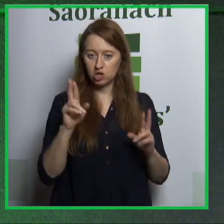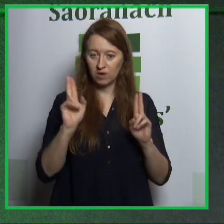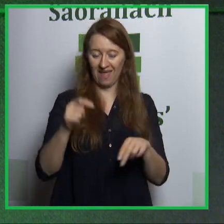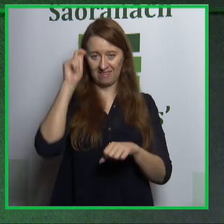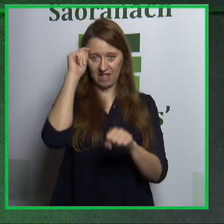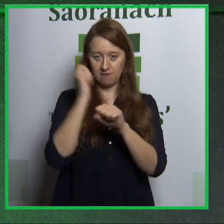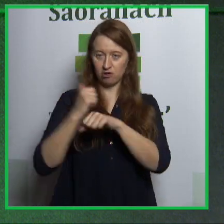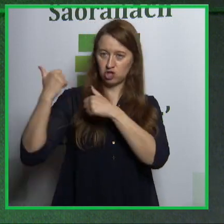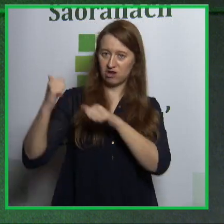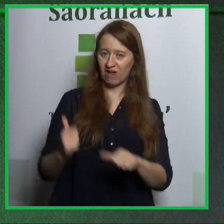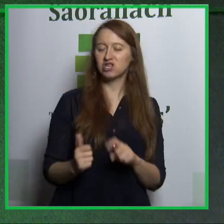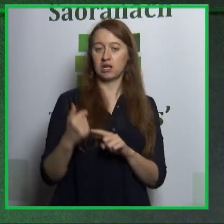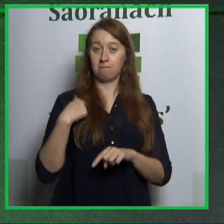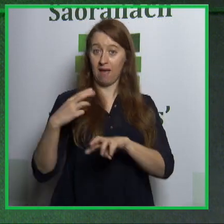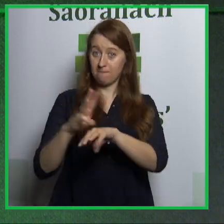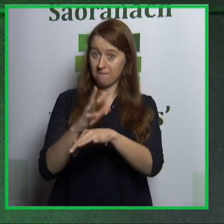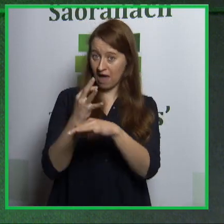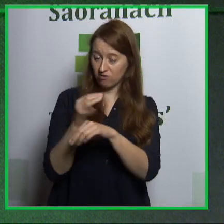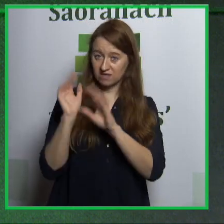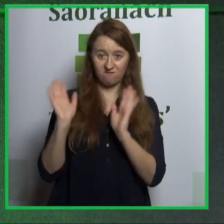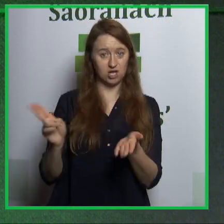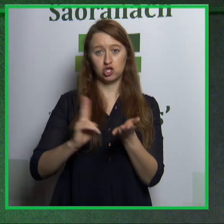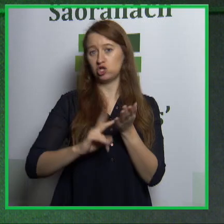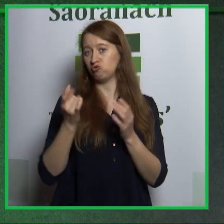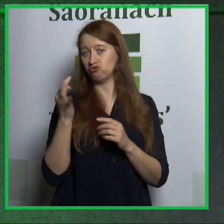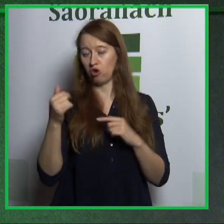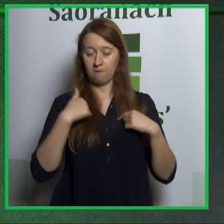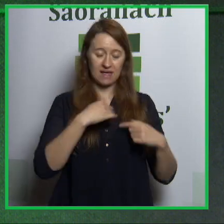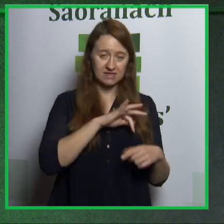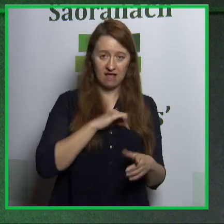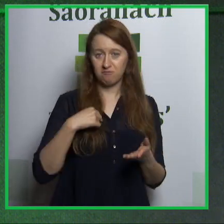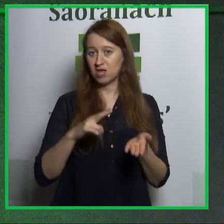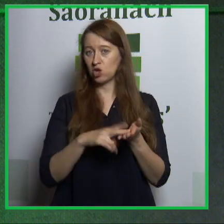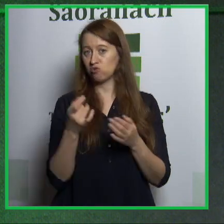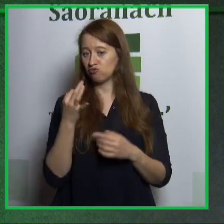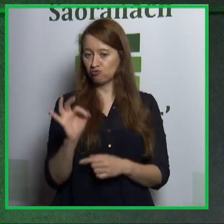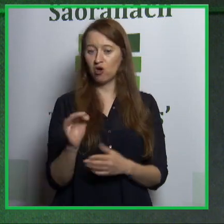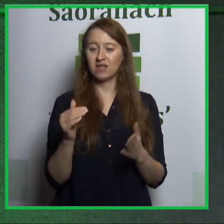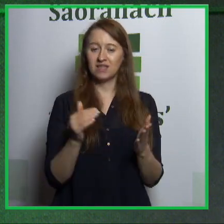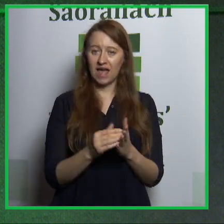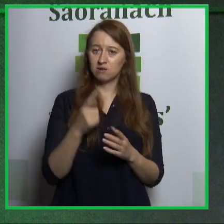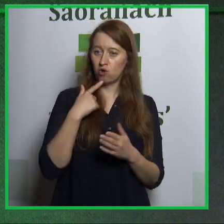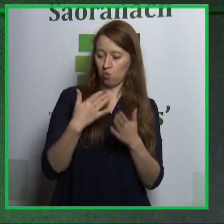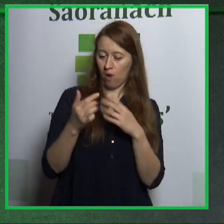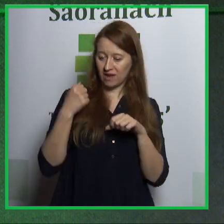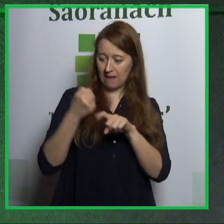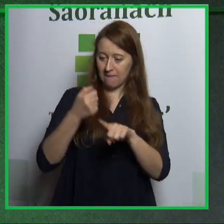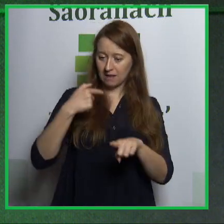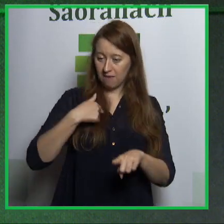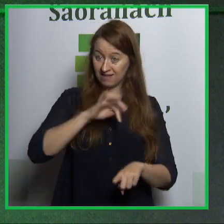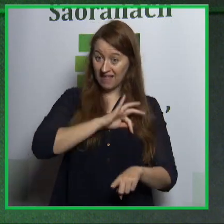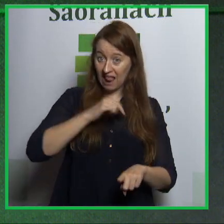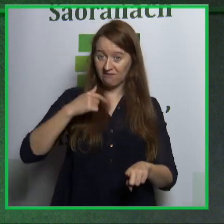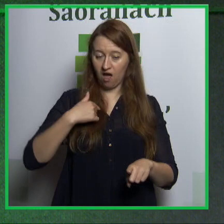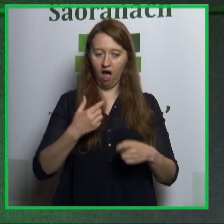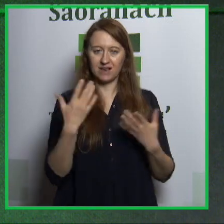became a person that used drugs. You know, a lot of the stuff that impacted me has impacted my children. Like,